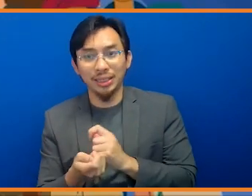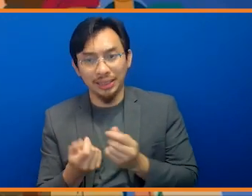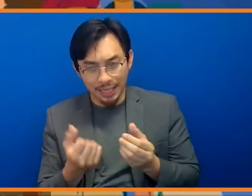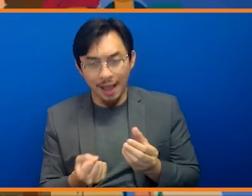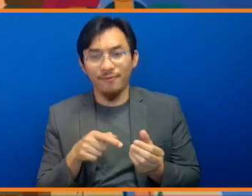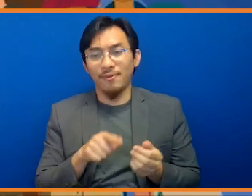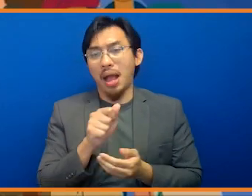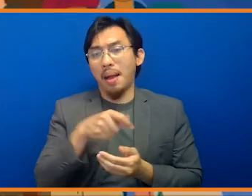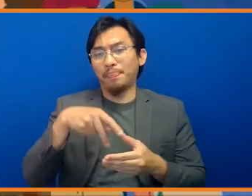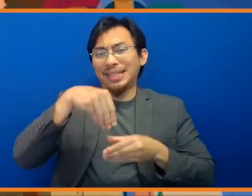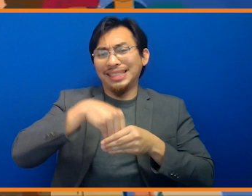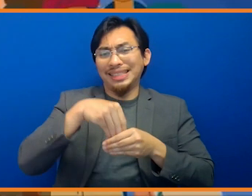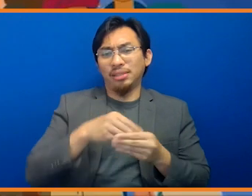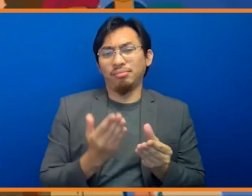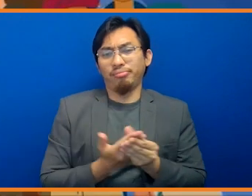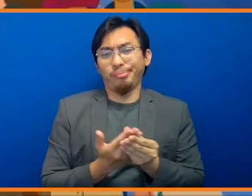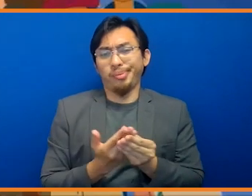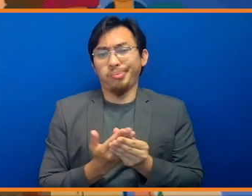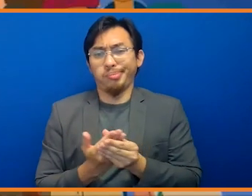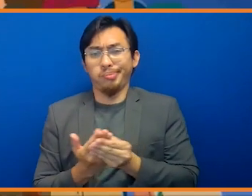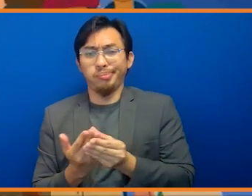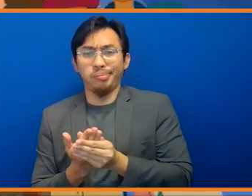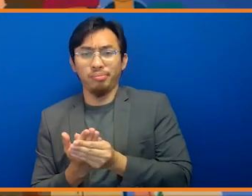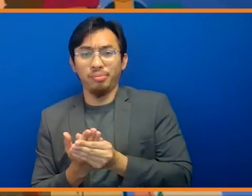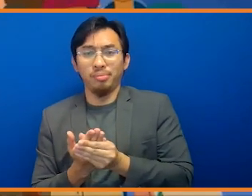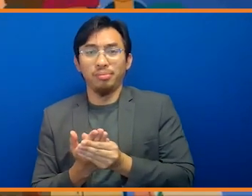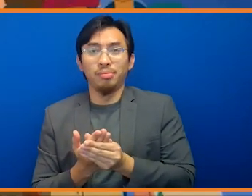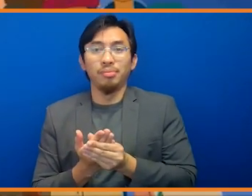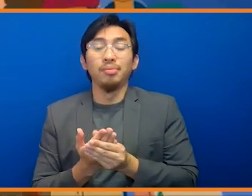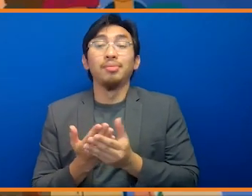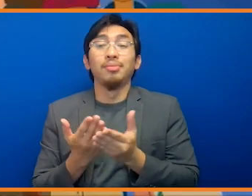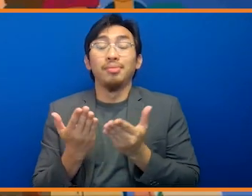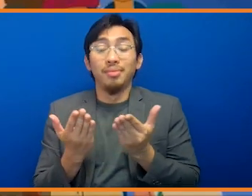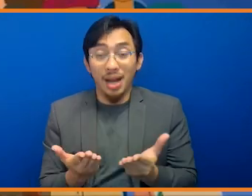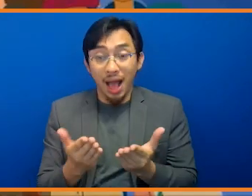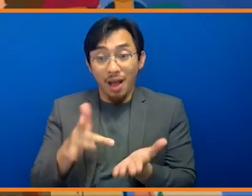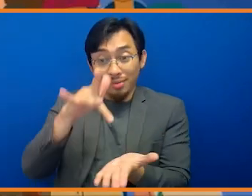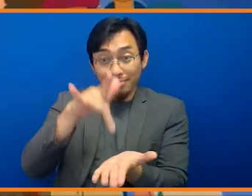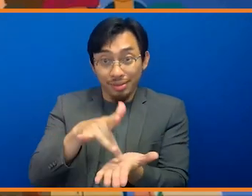archived in this application on the actual site.